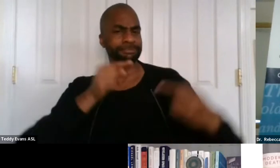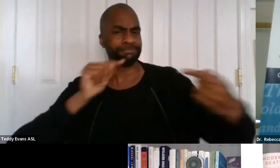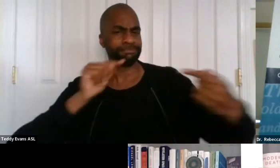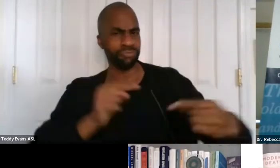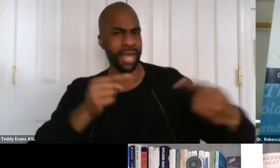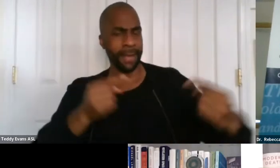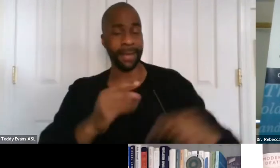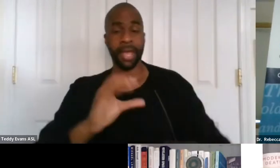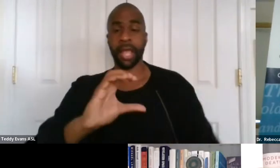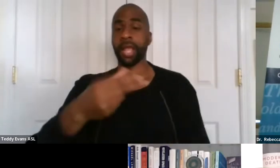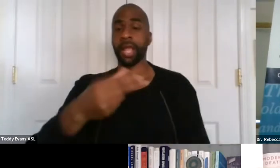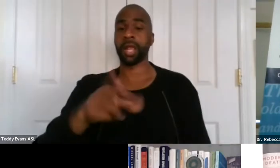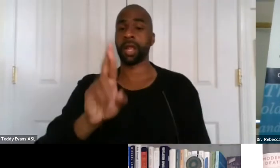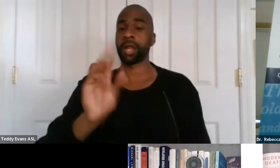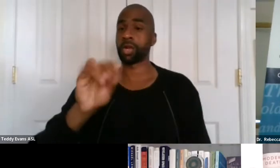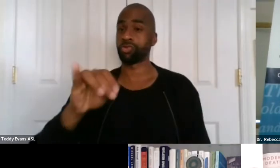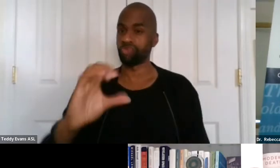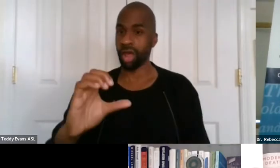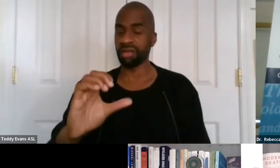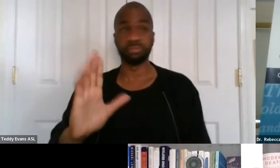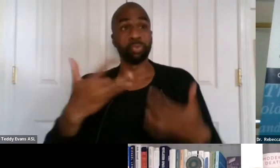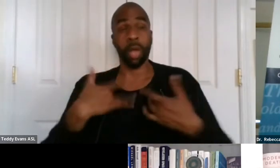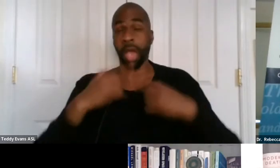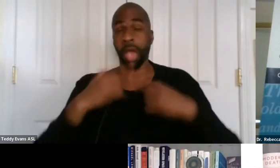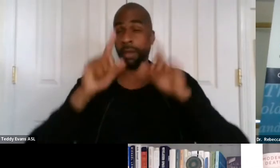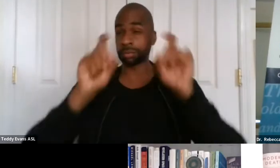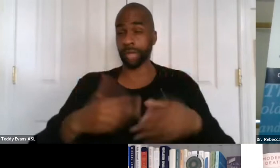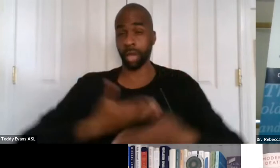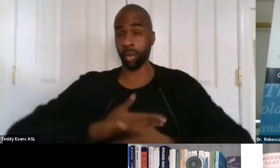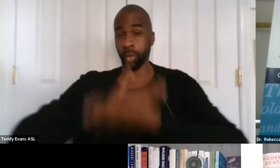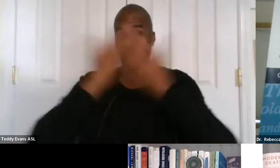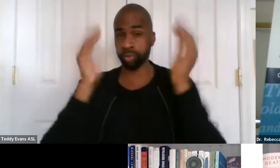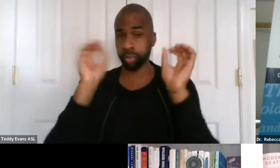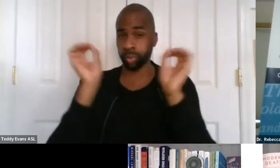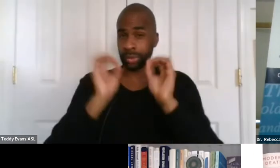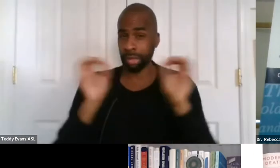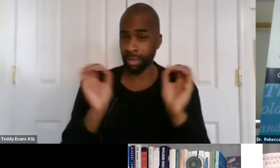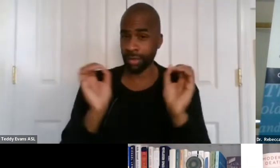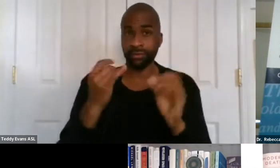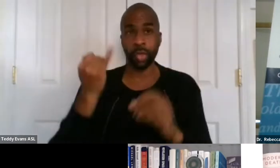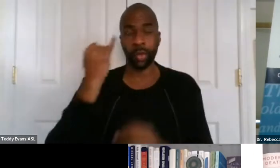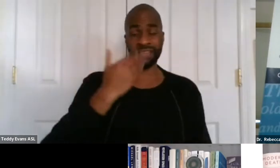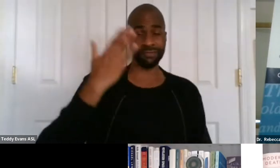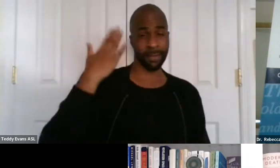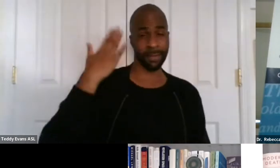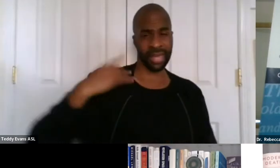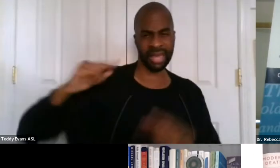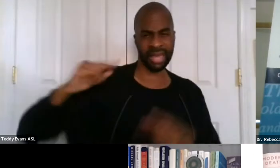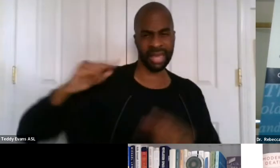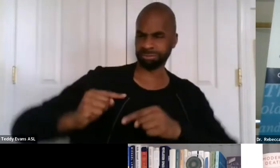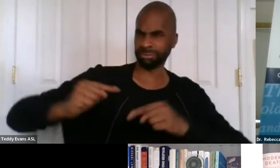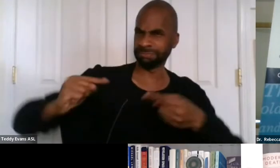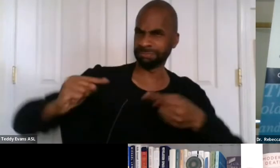have those sort of tests. We don't have, so for example, if you're having chronic back pain and now today your back pain is worse than